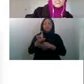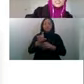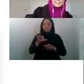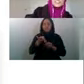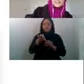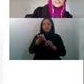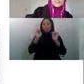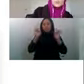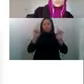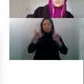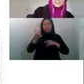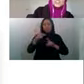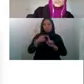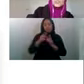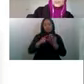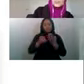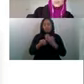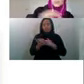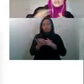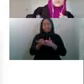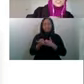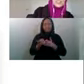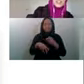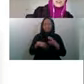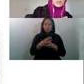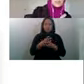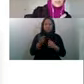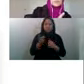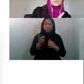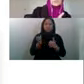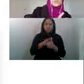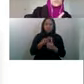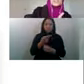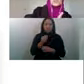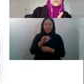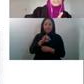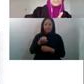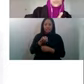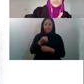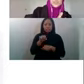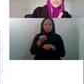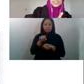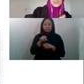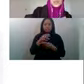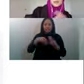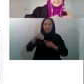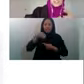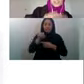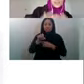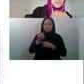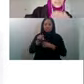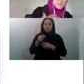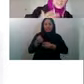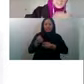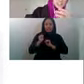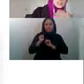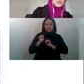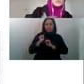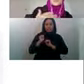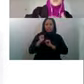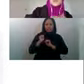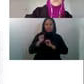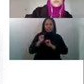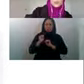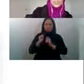projects like the world's first Hajj backpack, Muslims have been on a pilgrimage for 1400 years to Mecca. But yet there hasn't been any